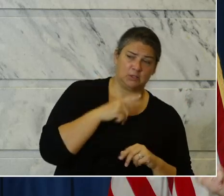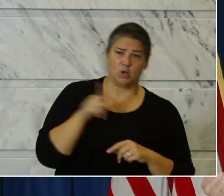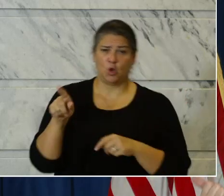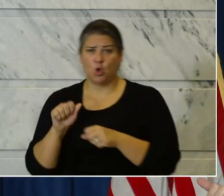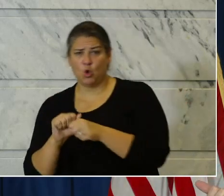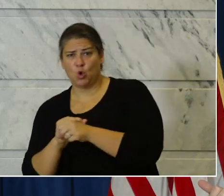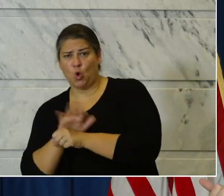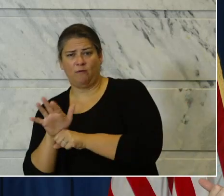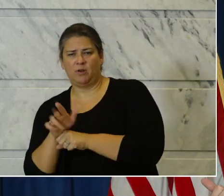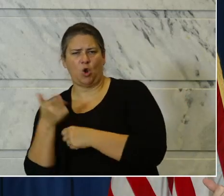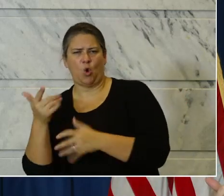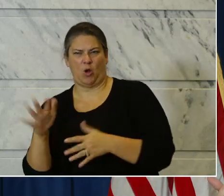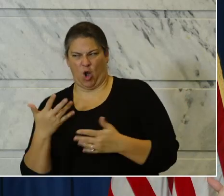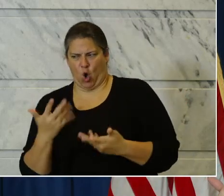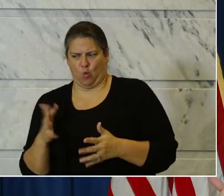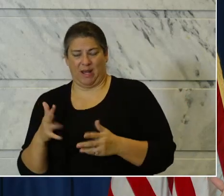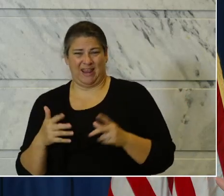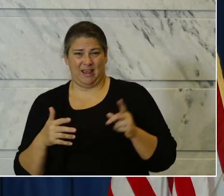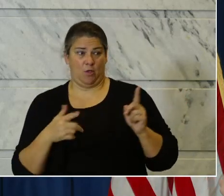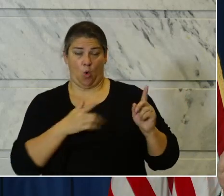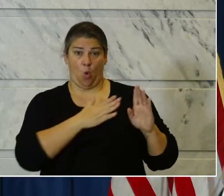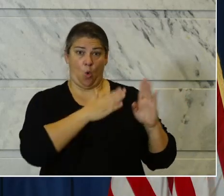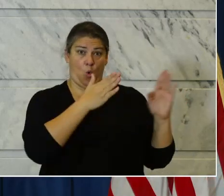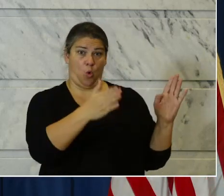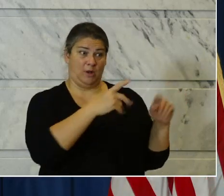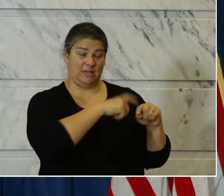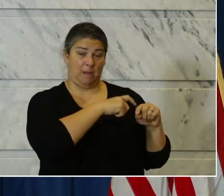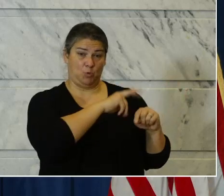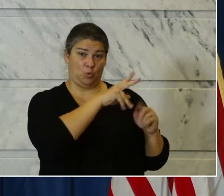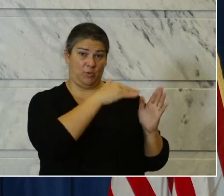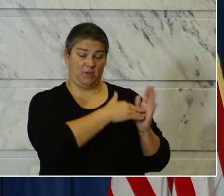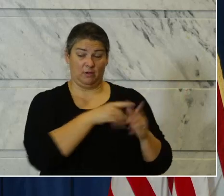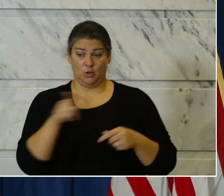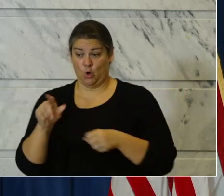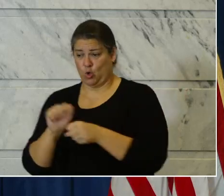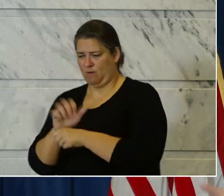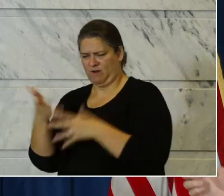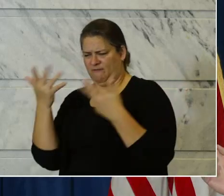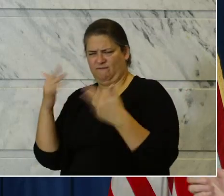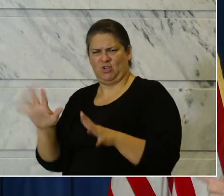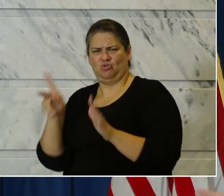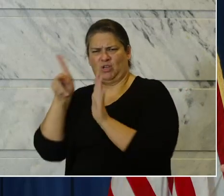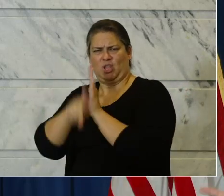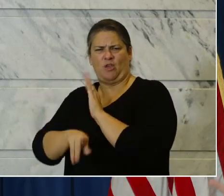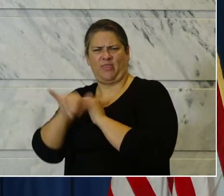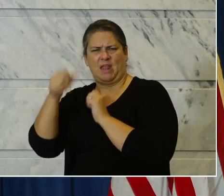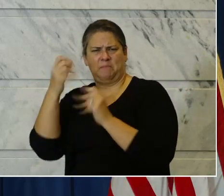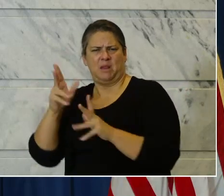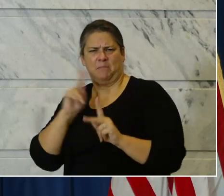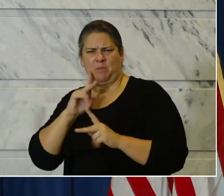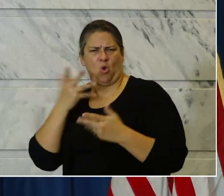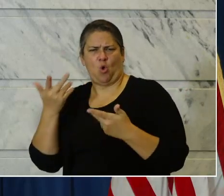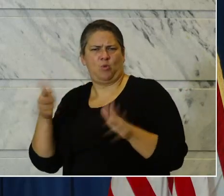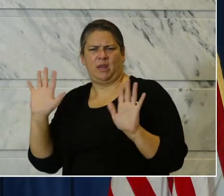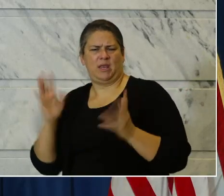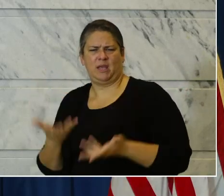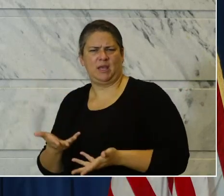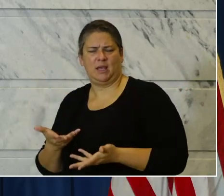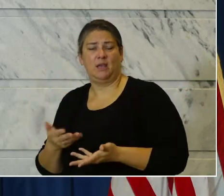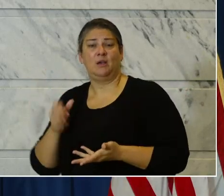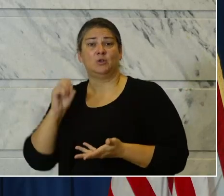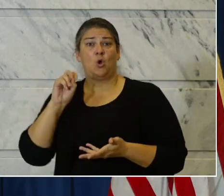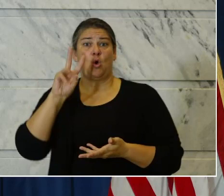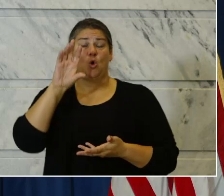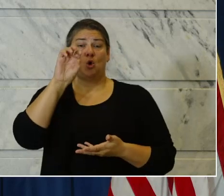already almost killed 220,000. Any way you extrapolate into this, this disease, COVID-19, is at least 10 times